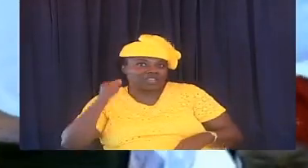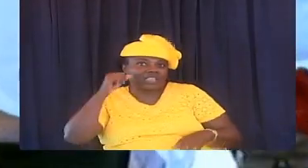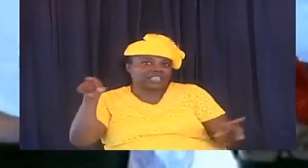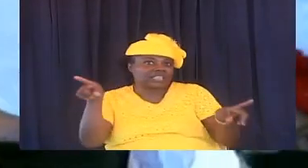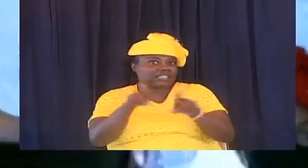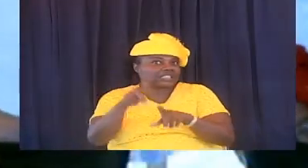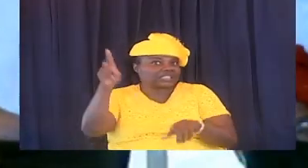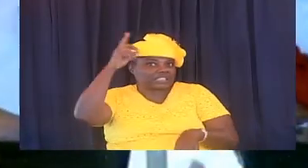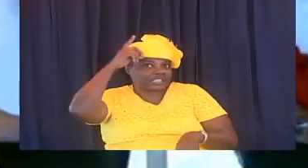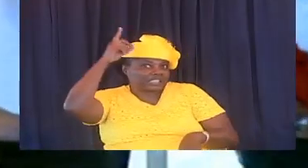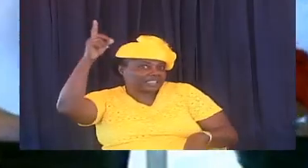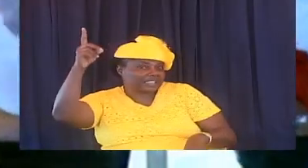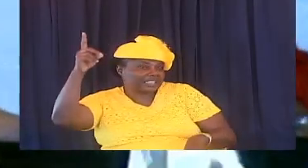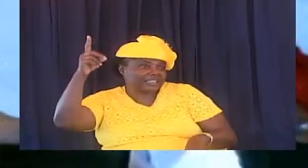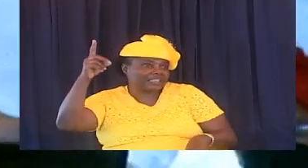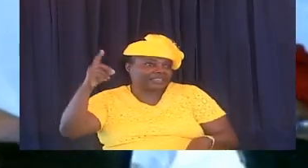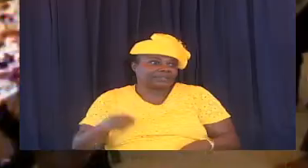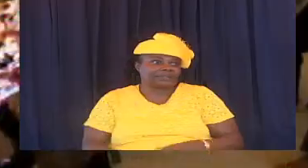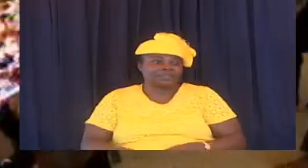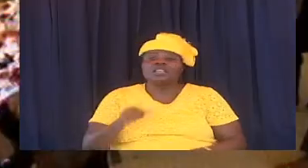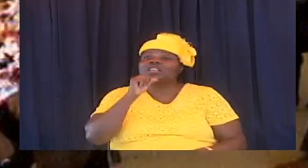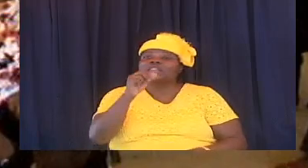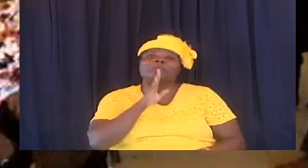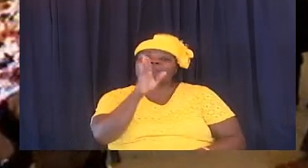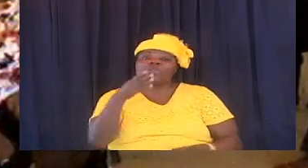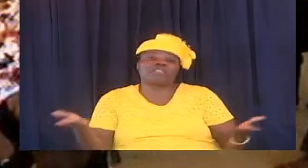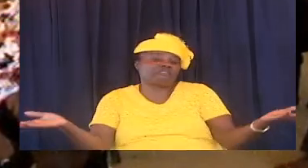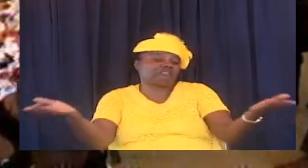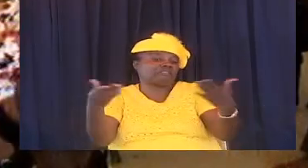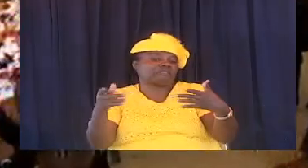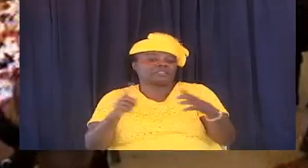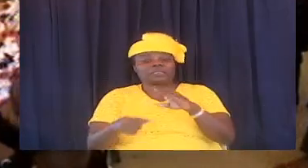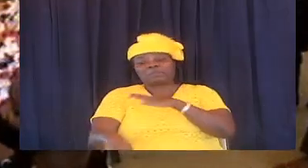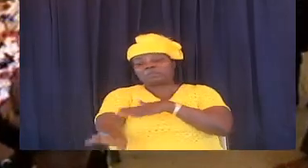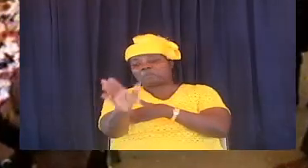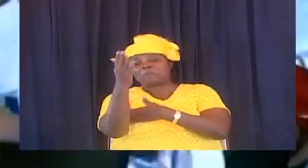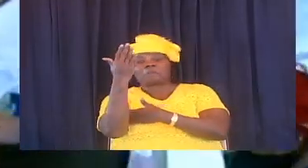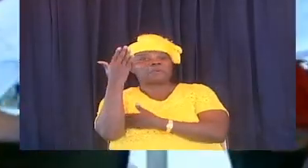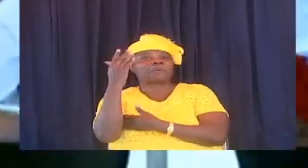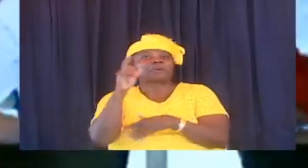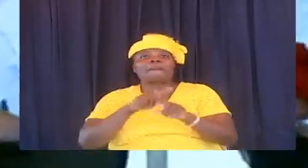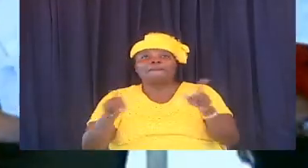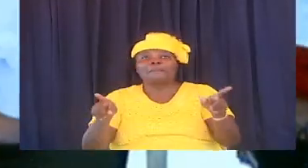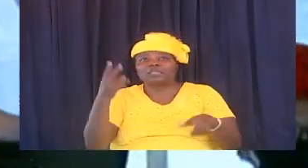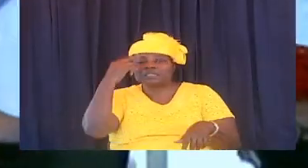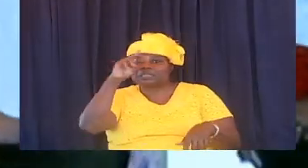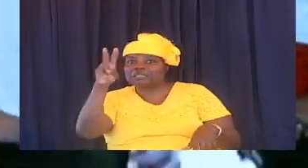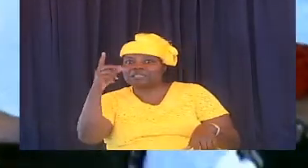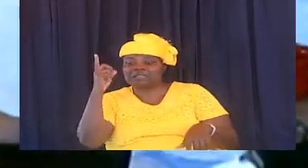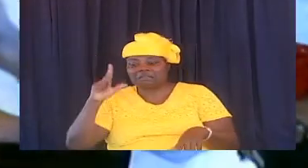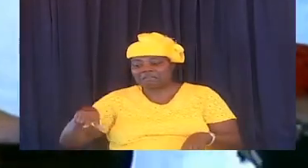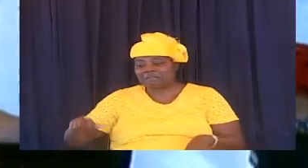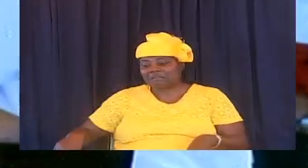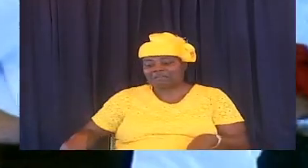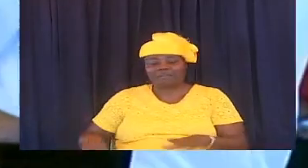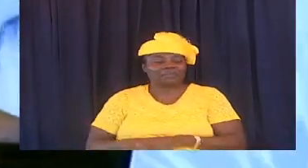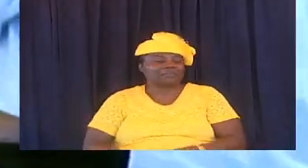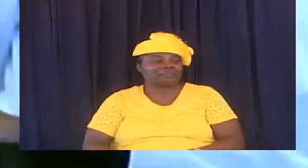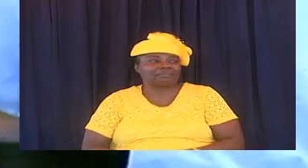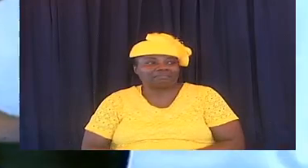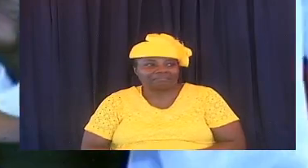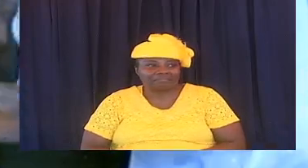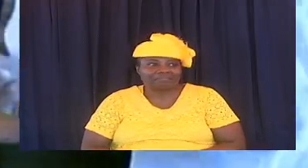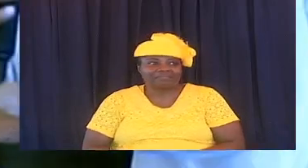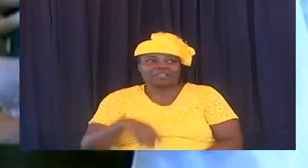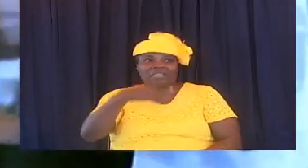hands together for Sister Daly. God bless you, Sister Daly. We miss you. Amen. But see you later in the name of the Lord. God bless you